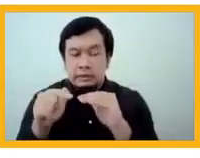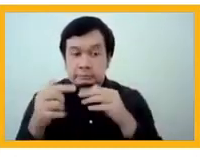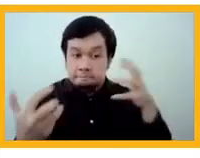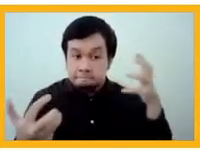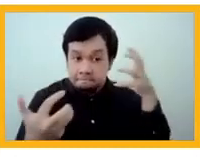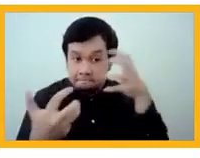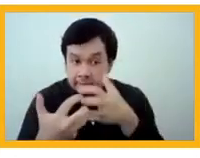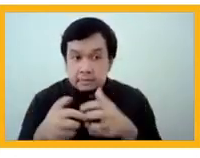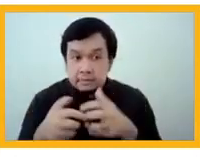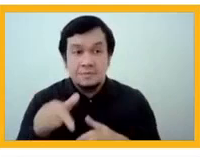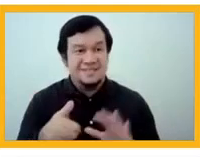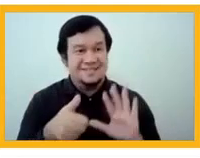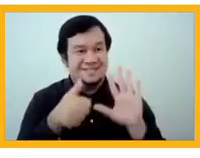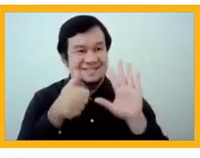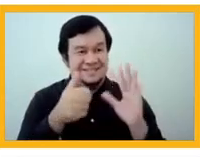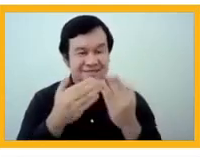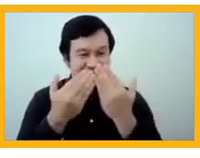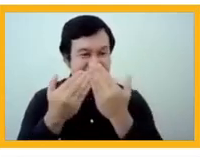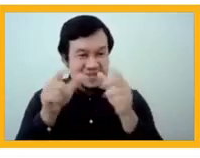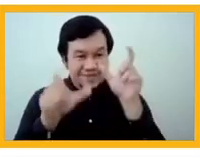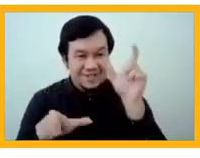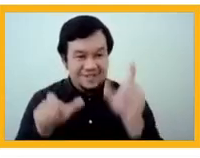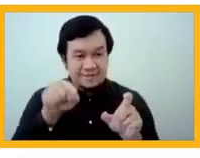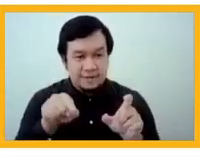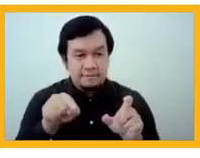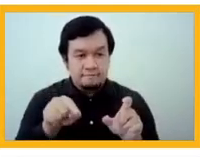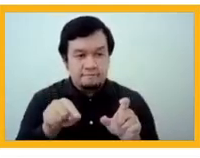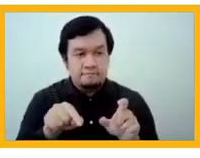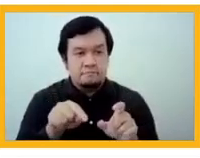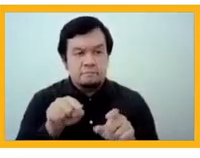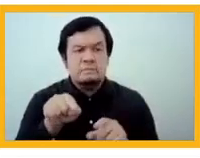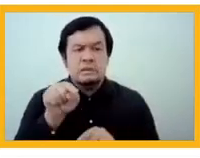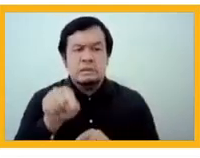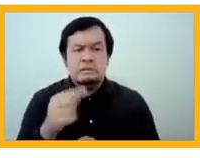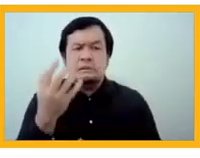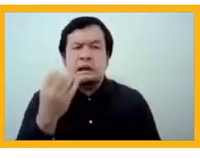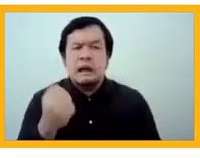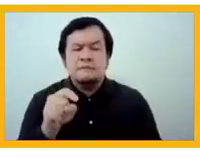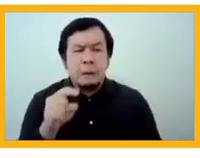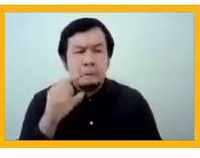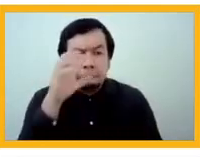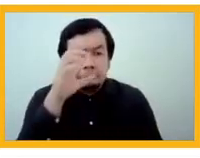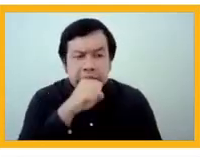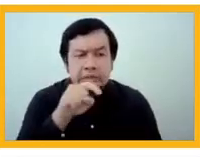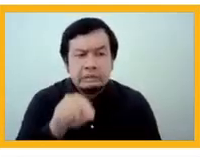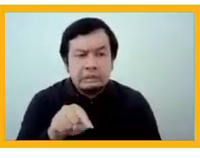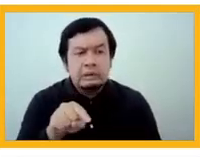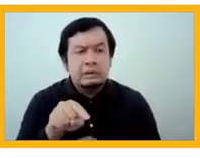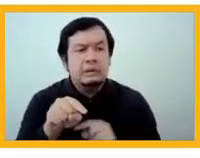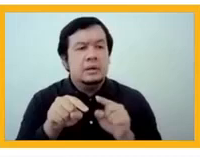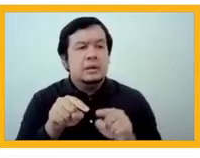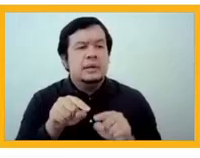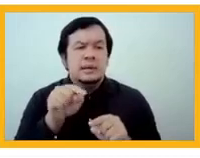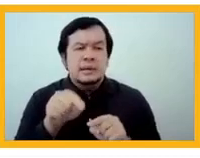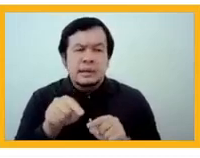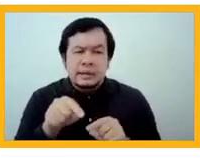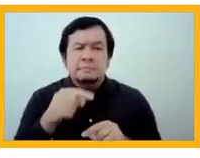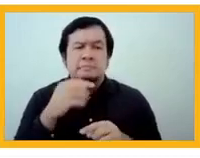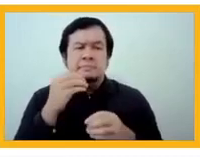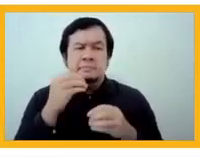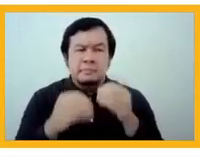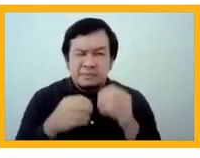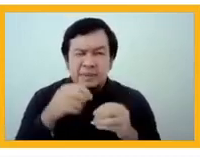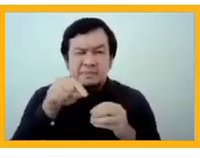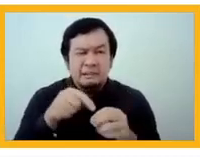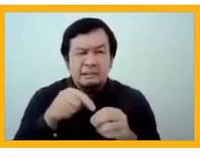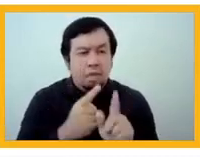grade 6, they're about 2 to 2.5 grade levels behind, which is the red line. And by the time you get to grade 9, they are, the average grade 9 kid is only at